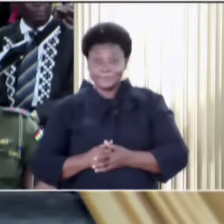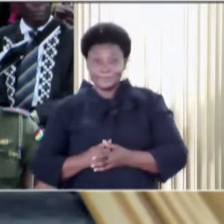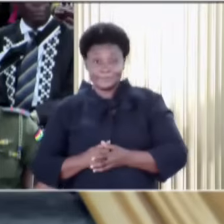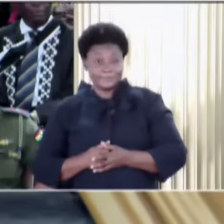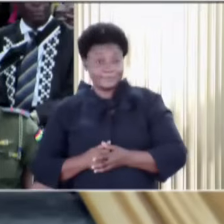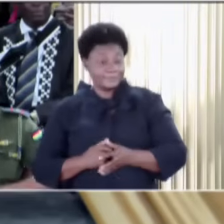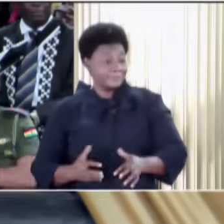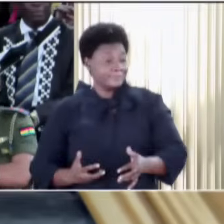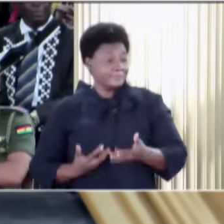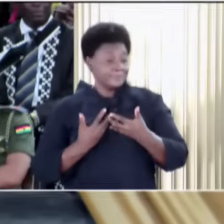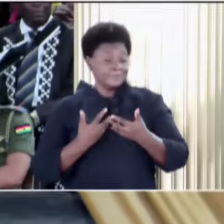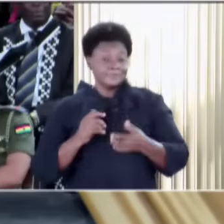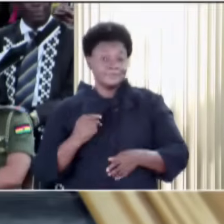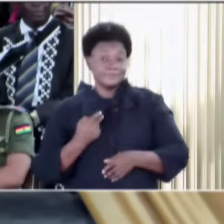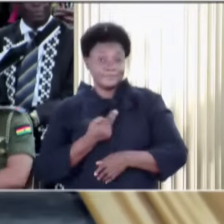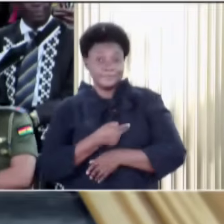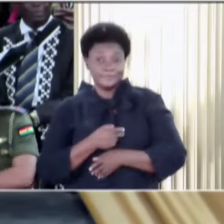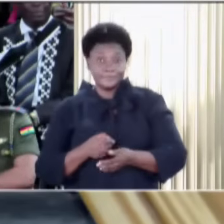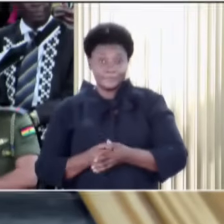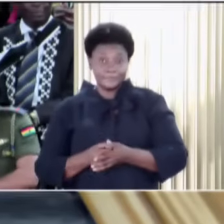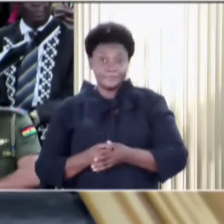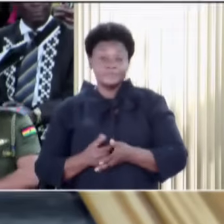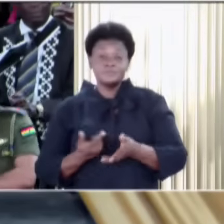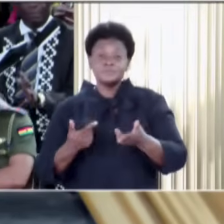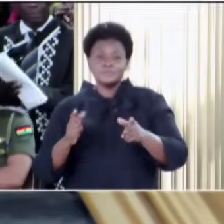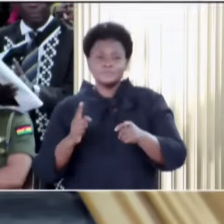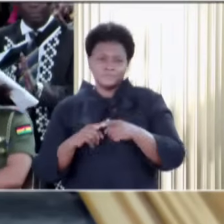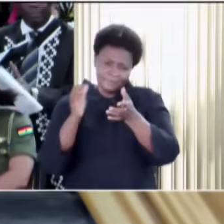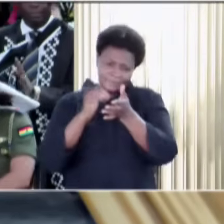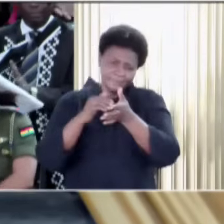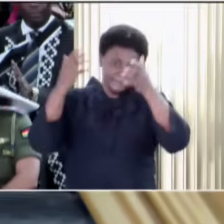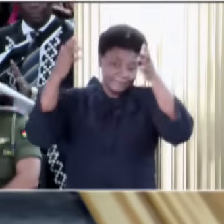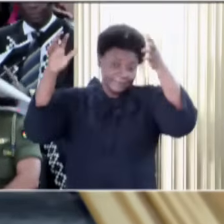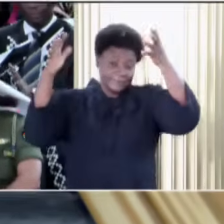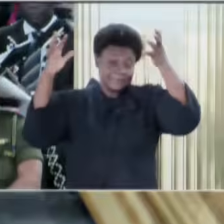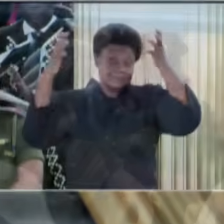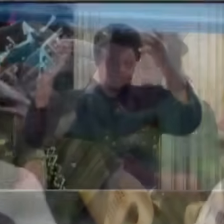us. Let us give him another big round of applause.